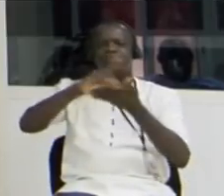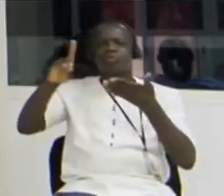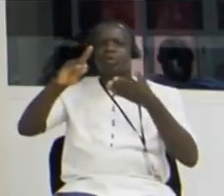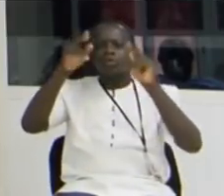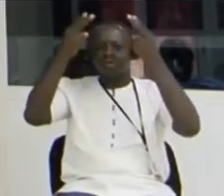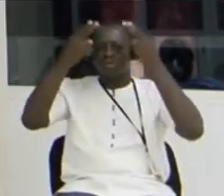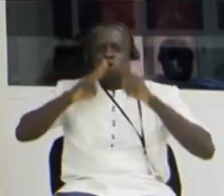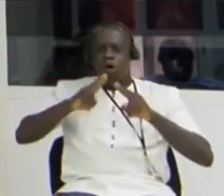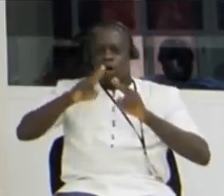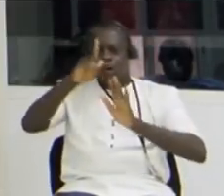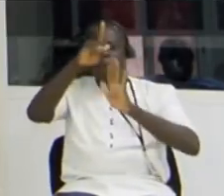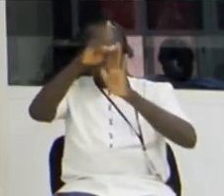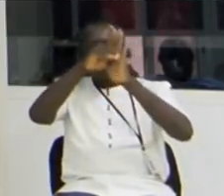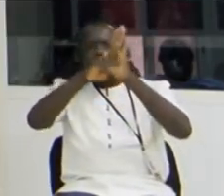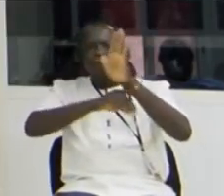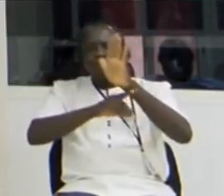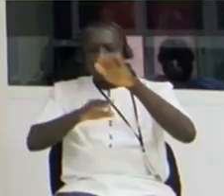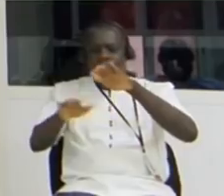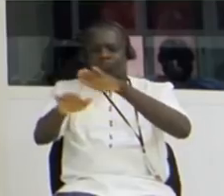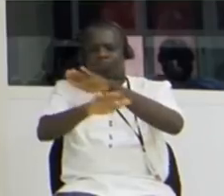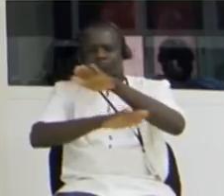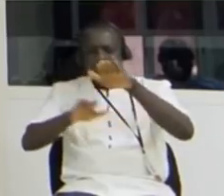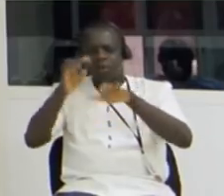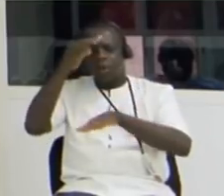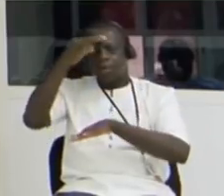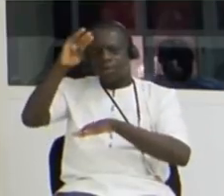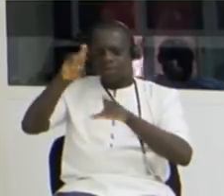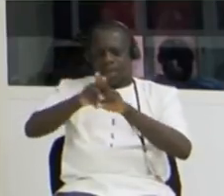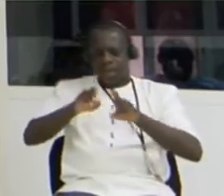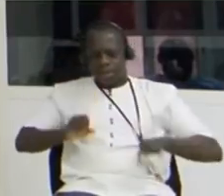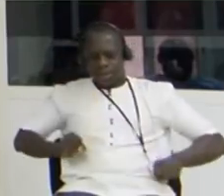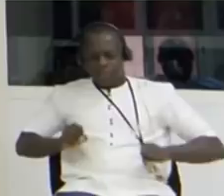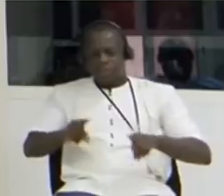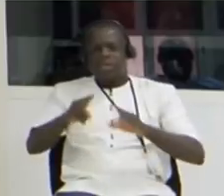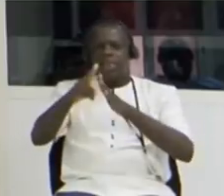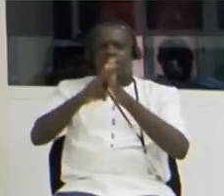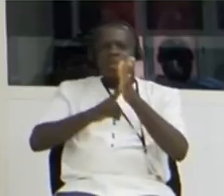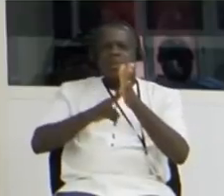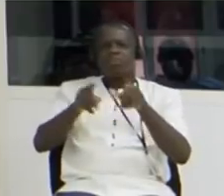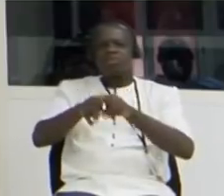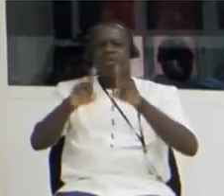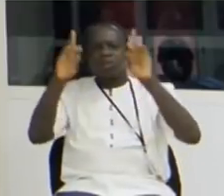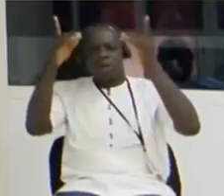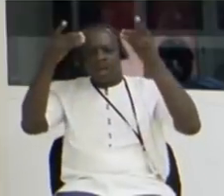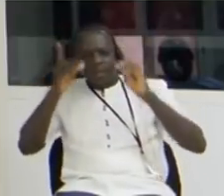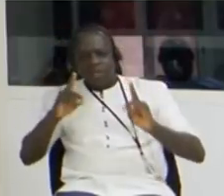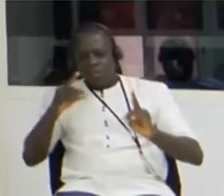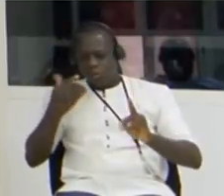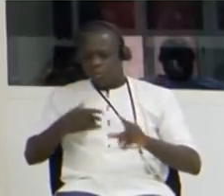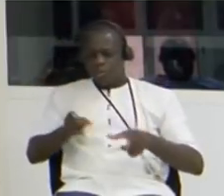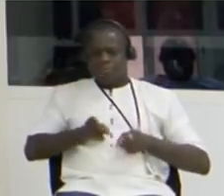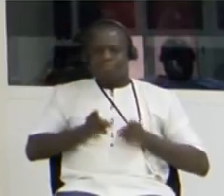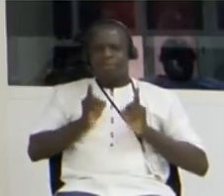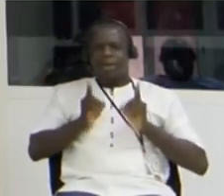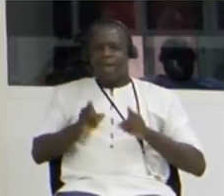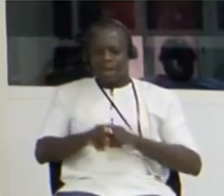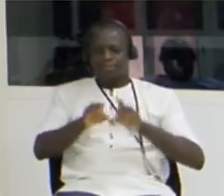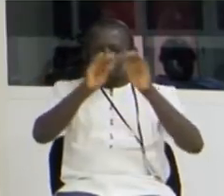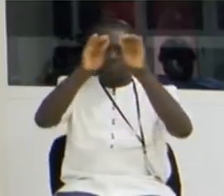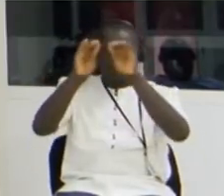under the ministry, and they range from special needs education to gender and education